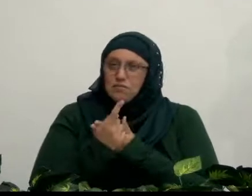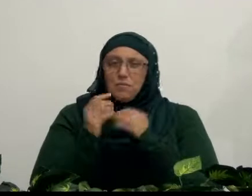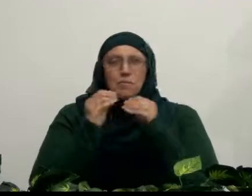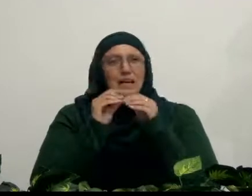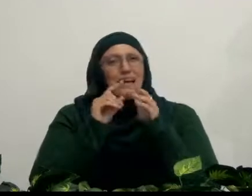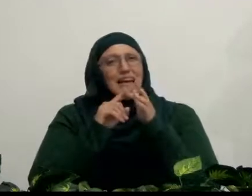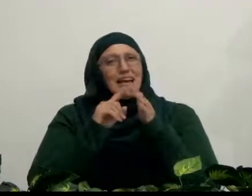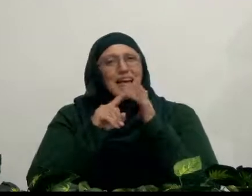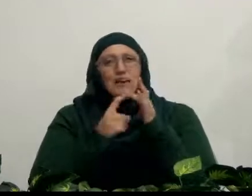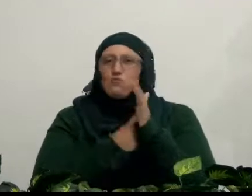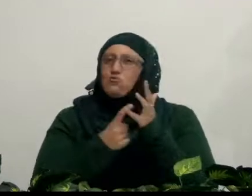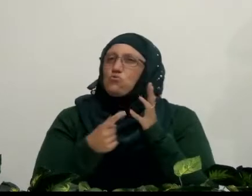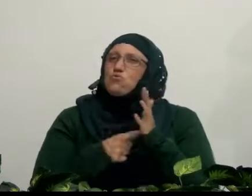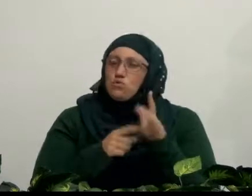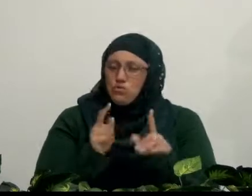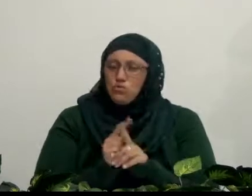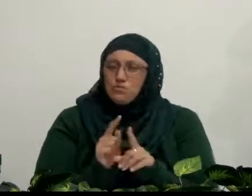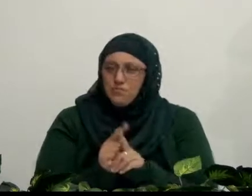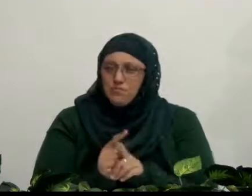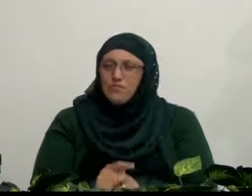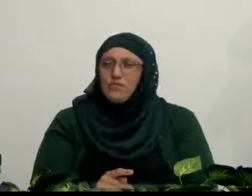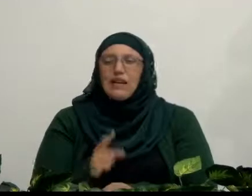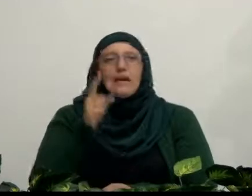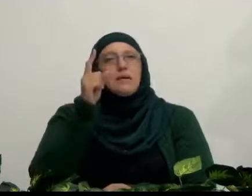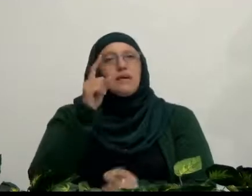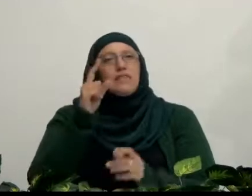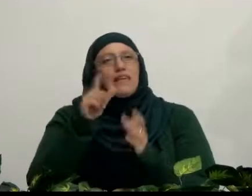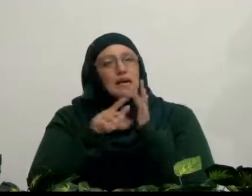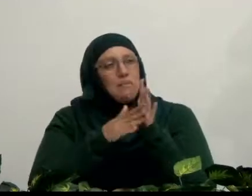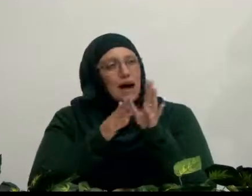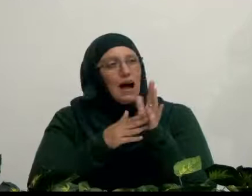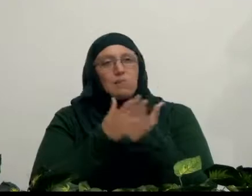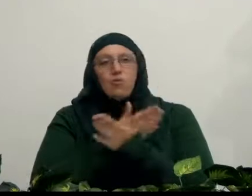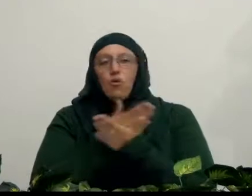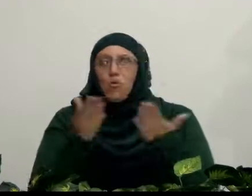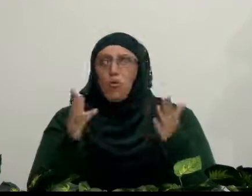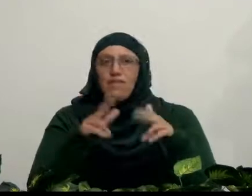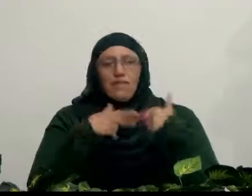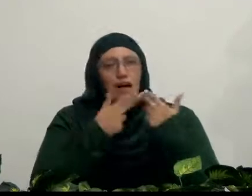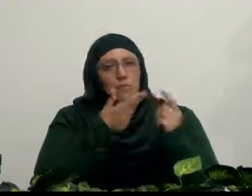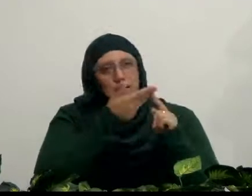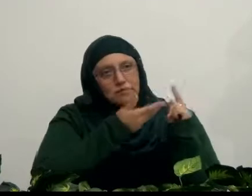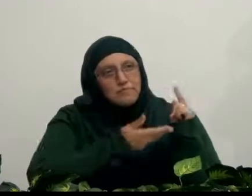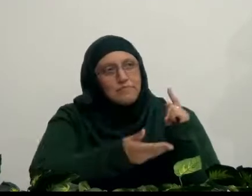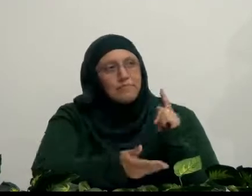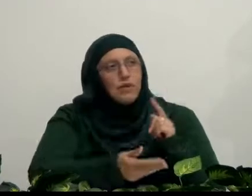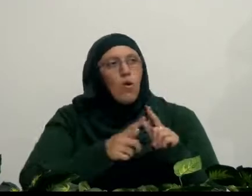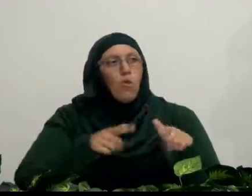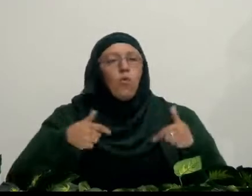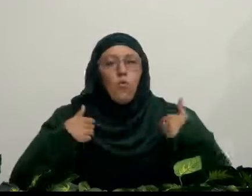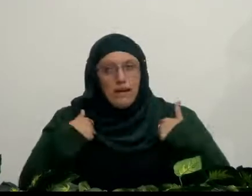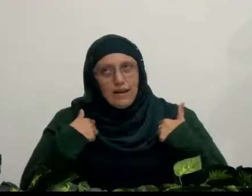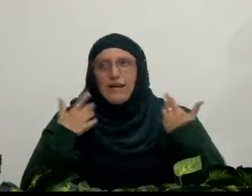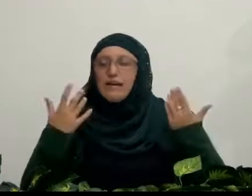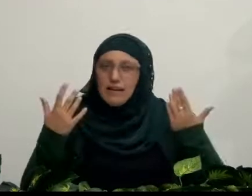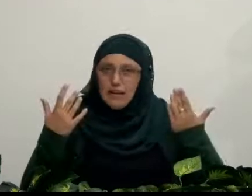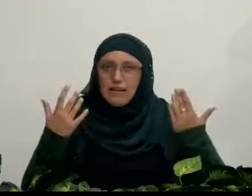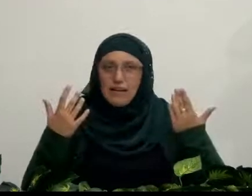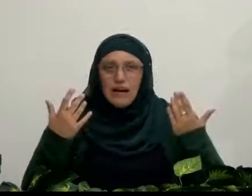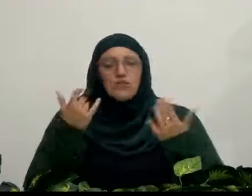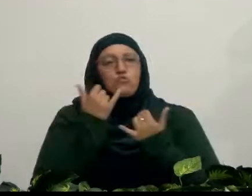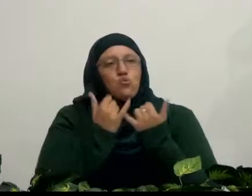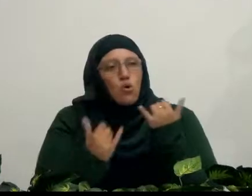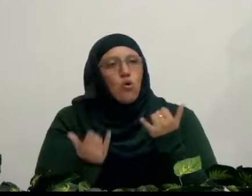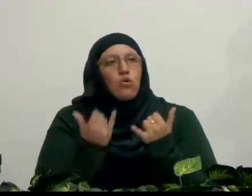well. The Imams of Ahlul Bayt, alayhimus salam, and that is why we are